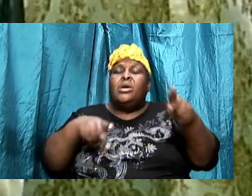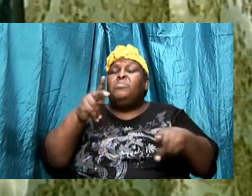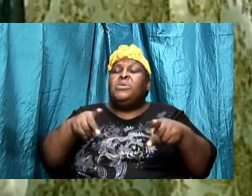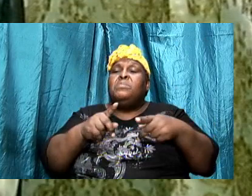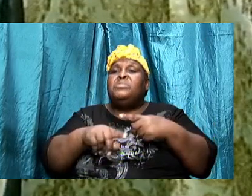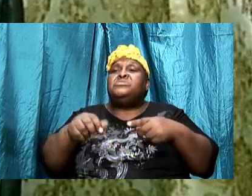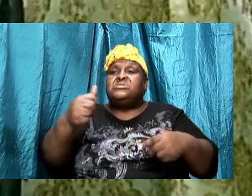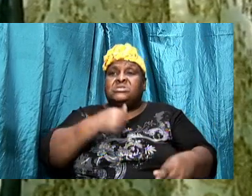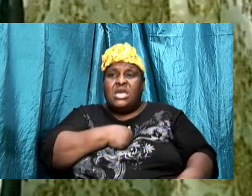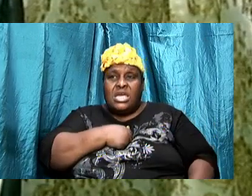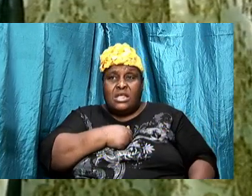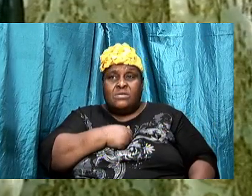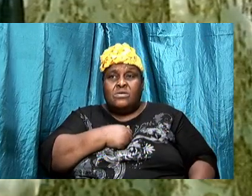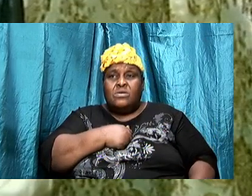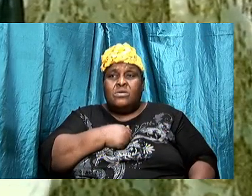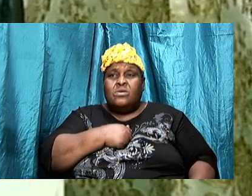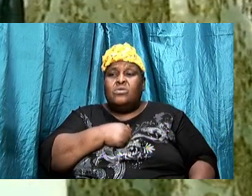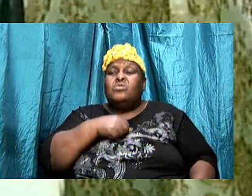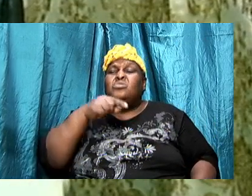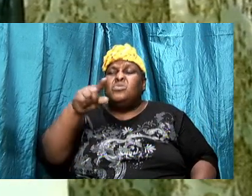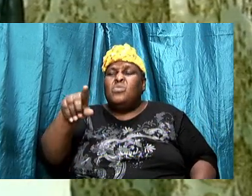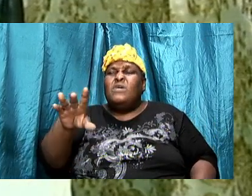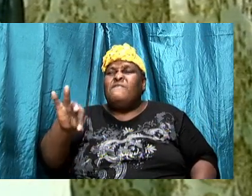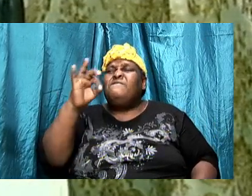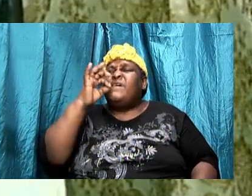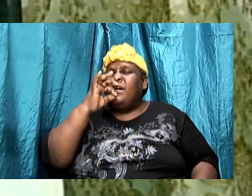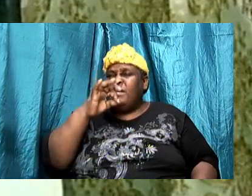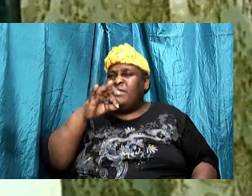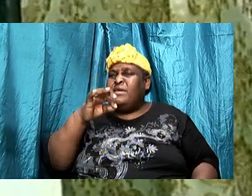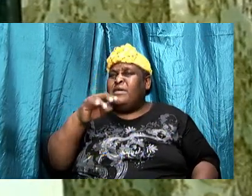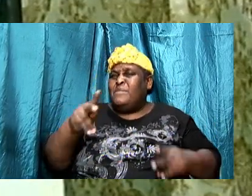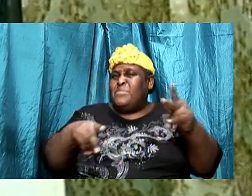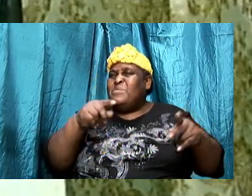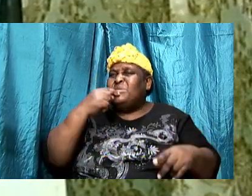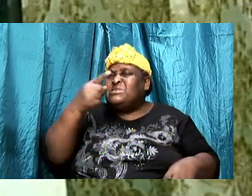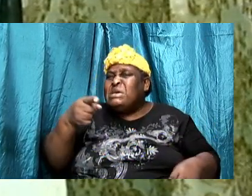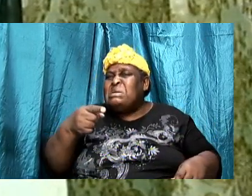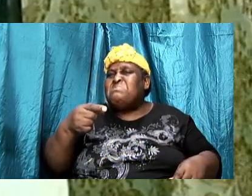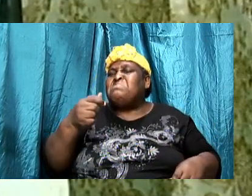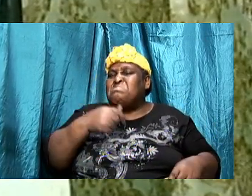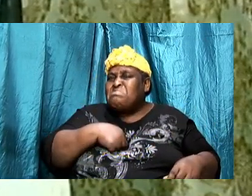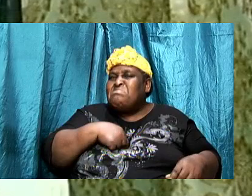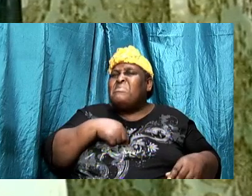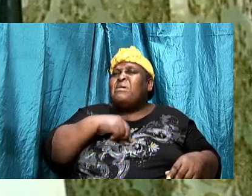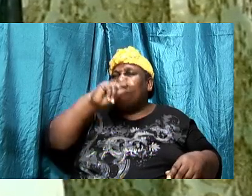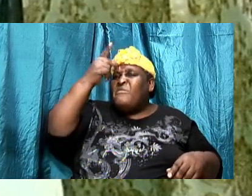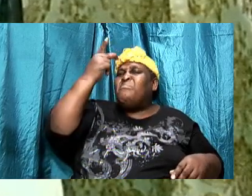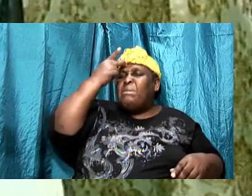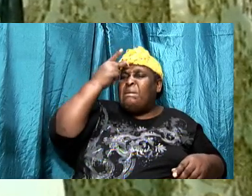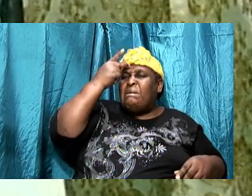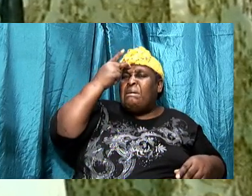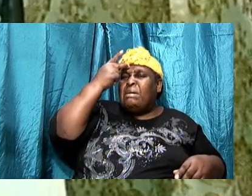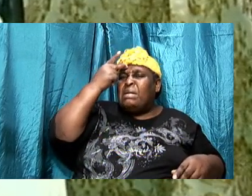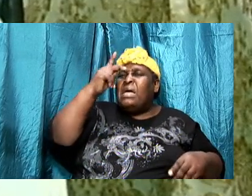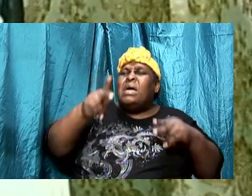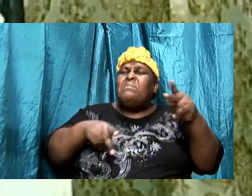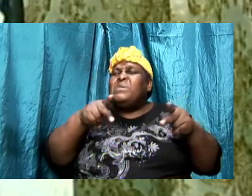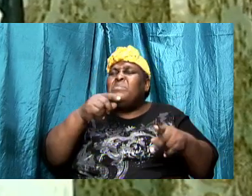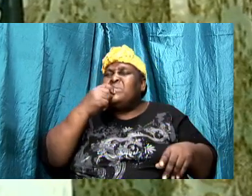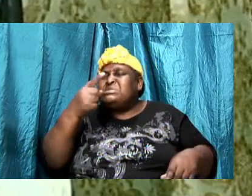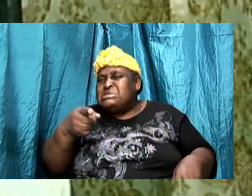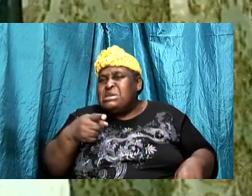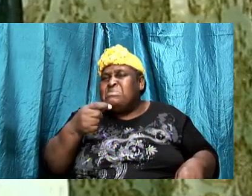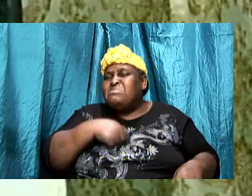people saying, "I am of Paul," and we will find people saying, "I am of Apollos," you know. And but when we